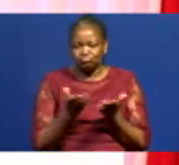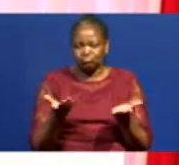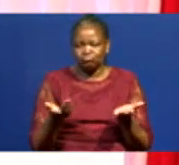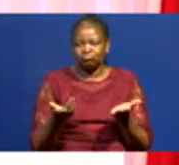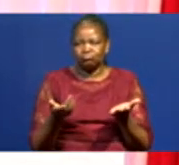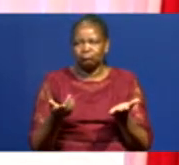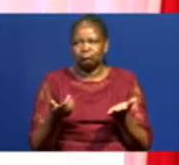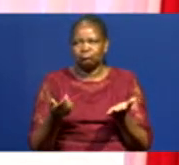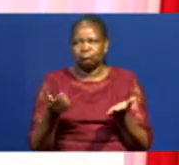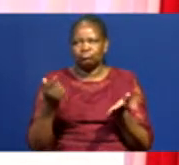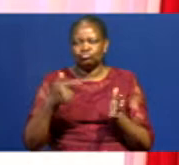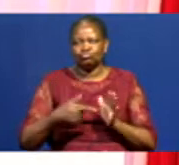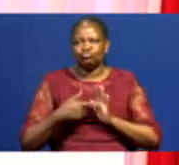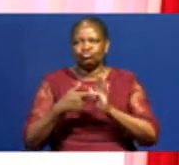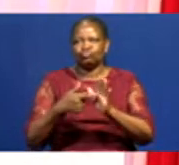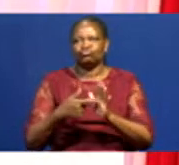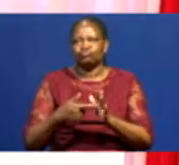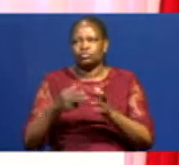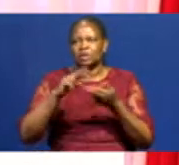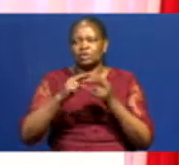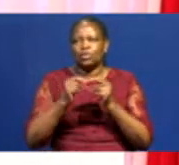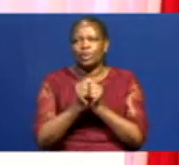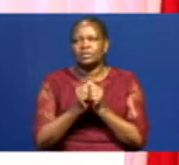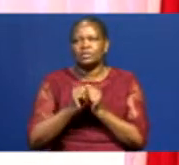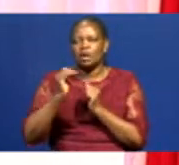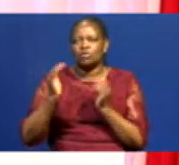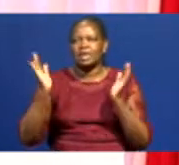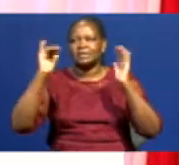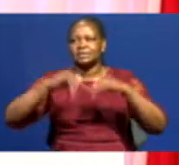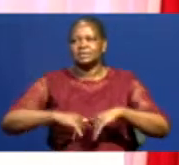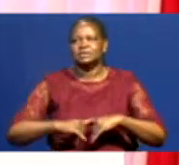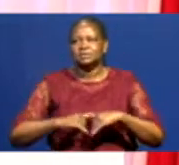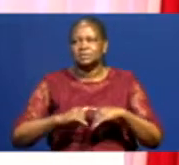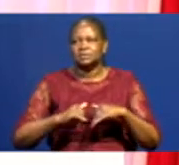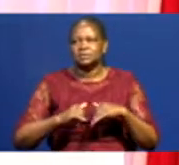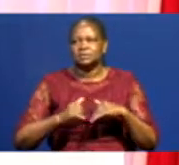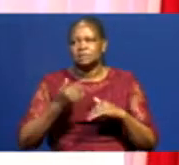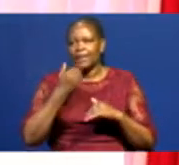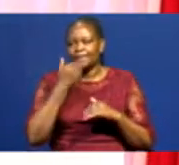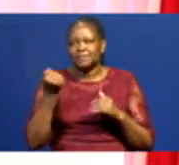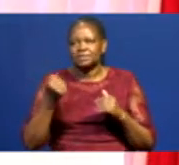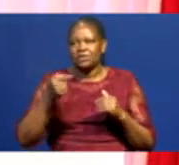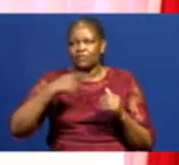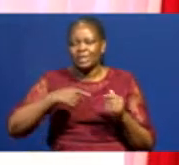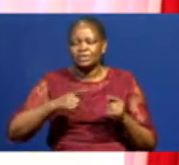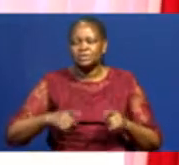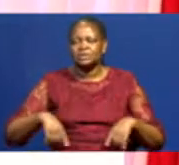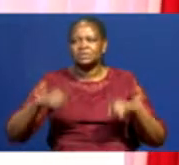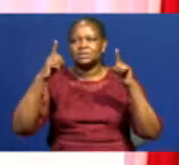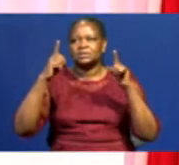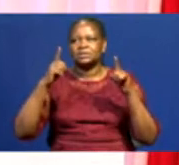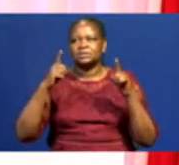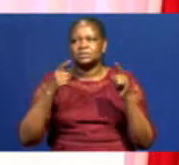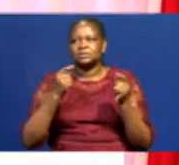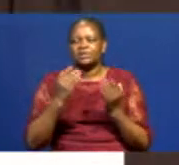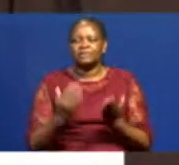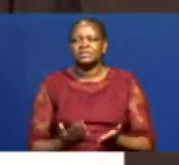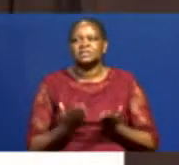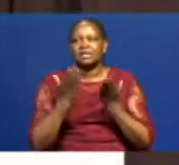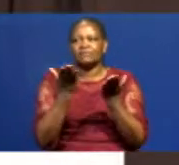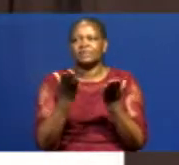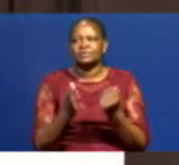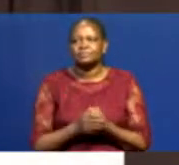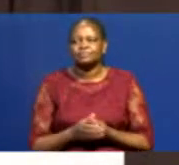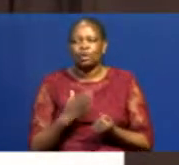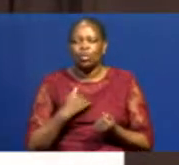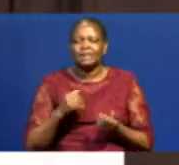prevails within our relationship with the county assembly is at its best for us to succeed in service delivery. I would